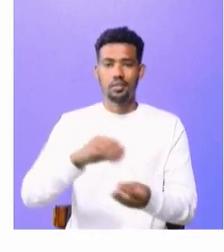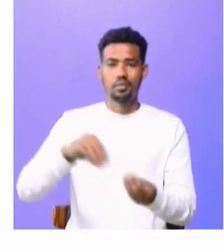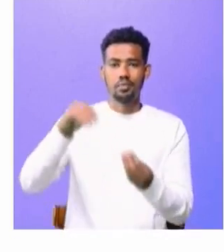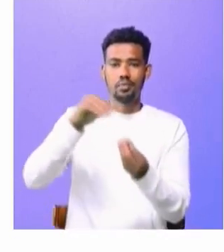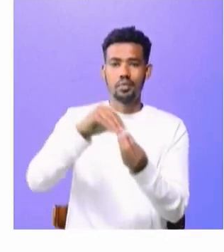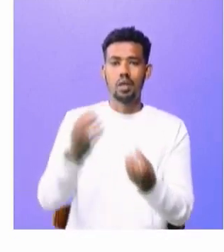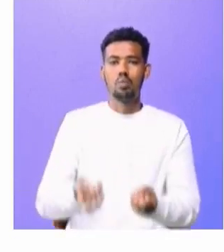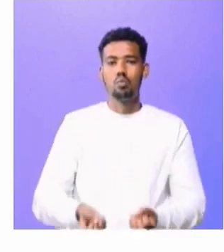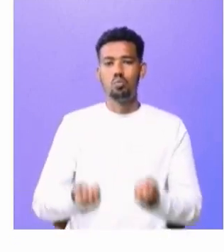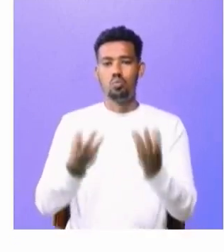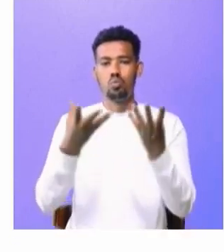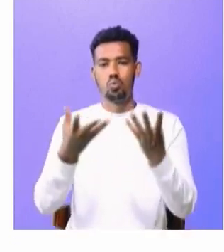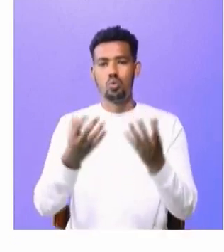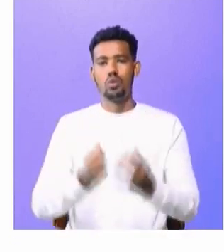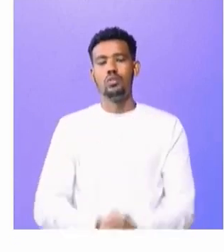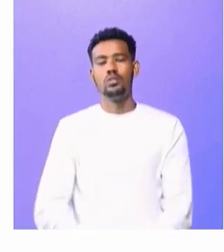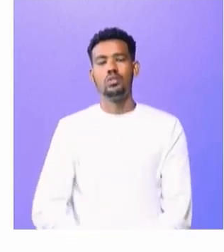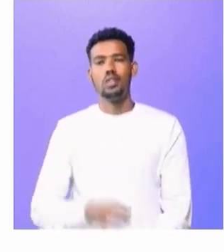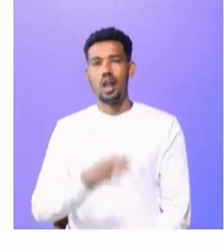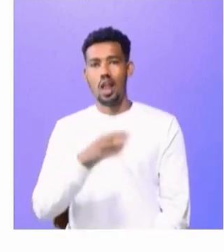pencil,